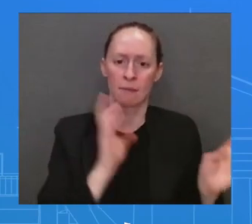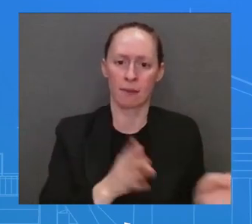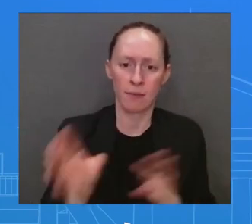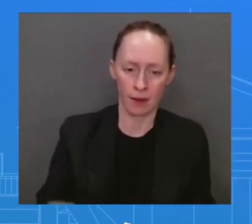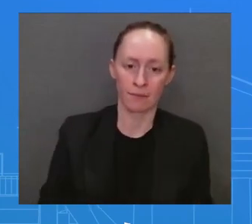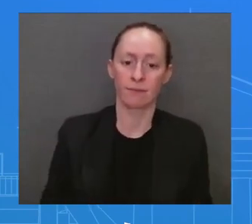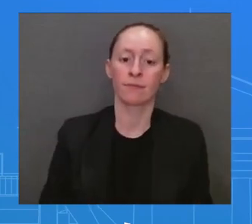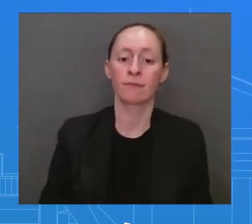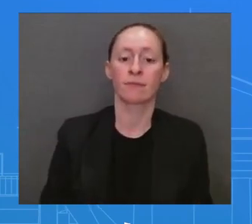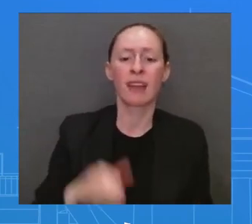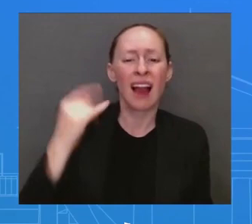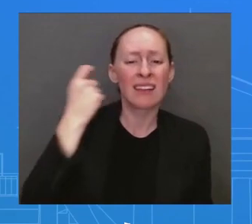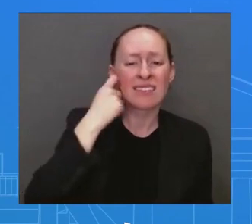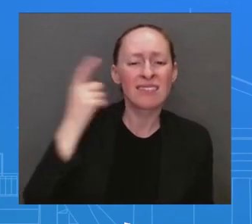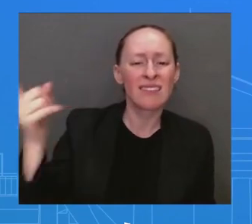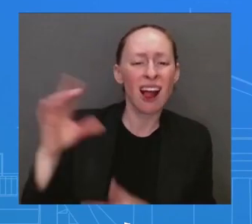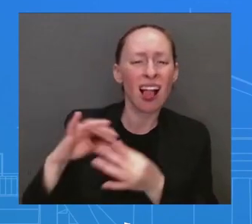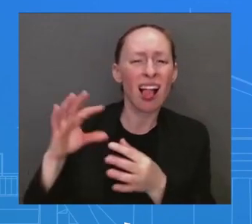released last week,